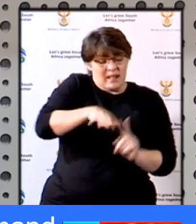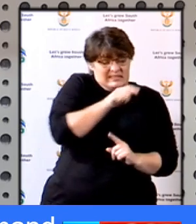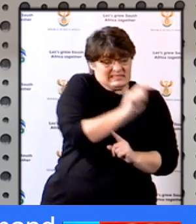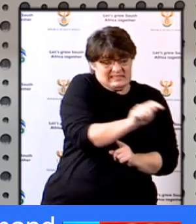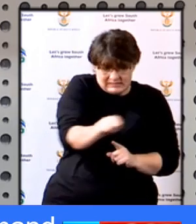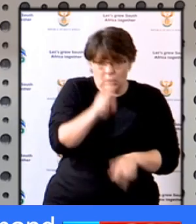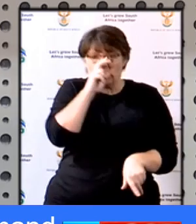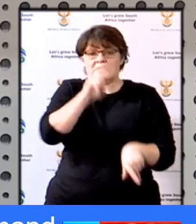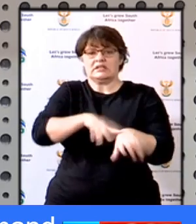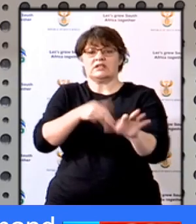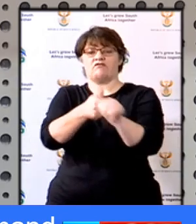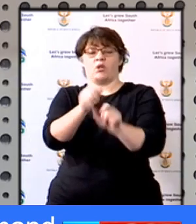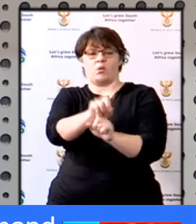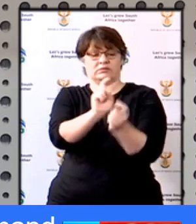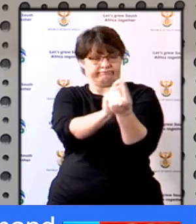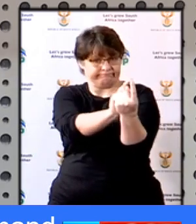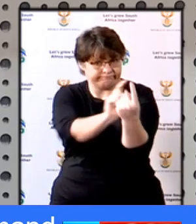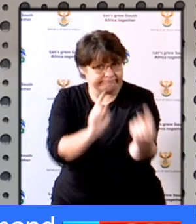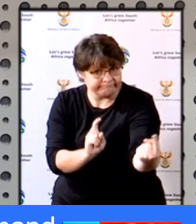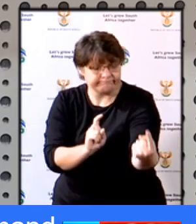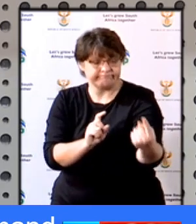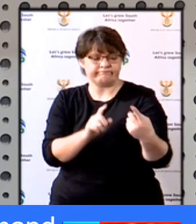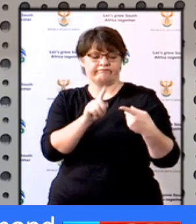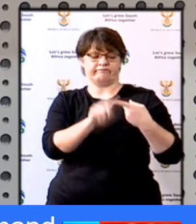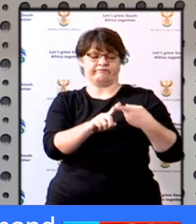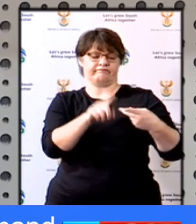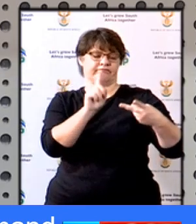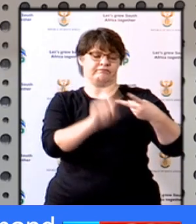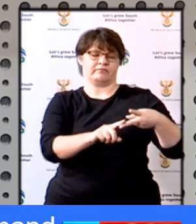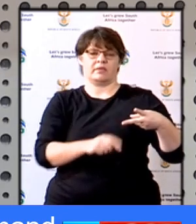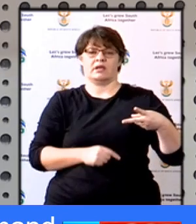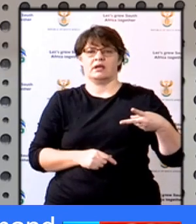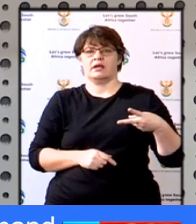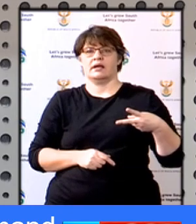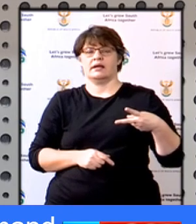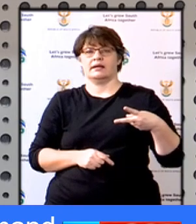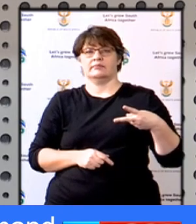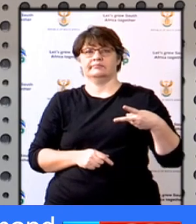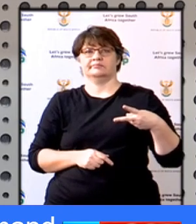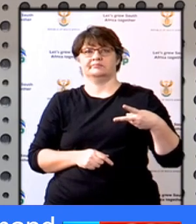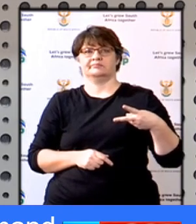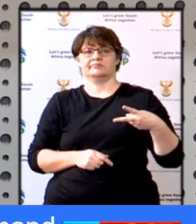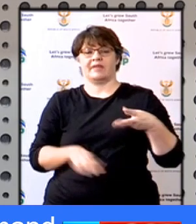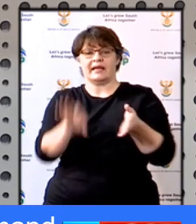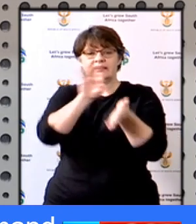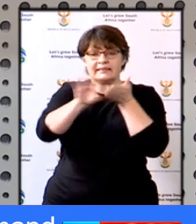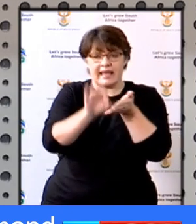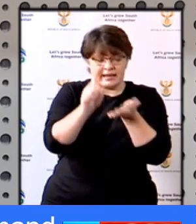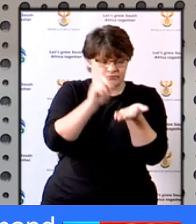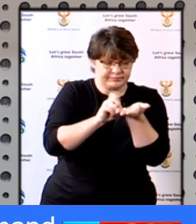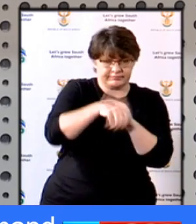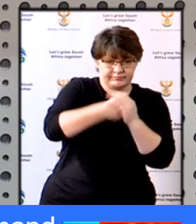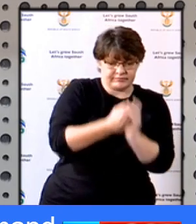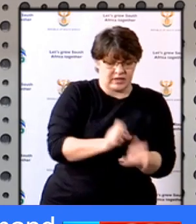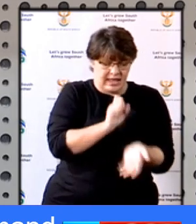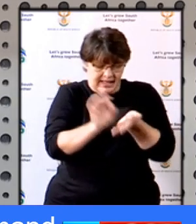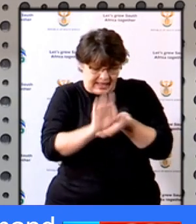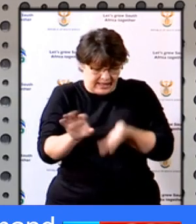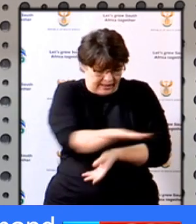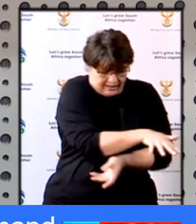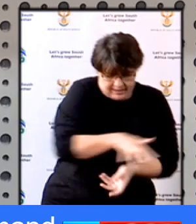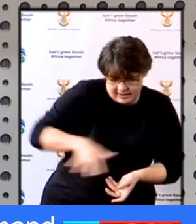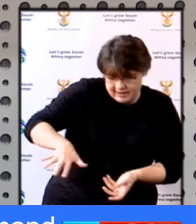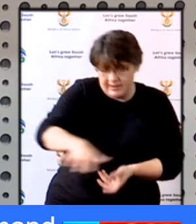is required, the distance that one must be from a worker, the sanitation procedures that needs to be